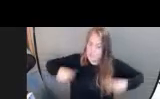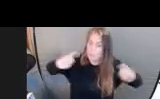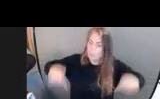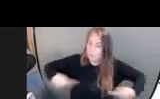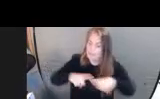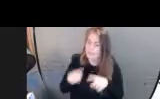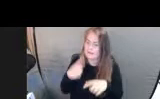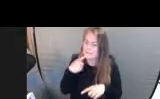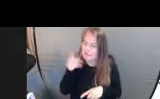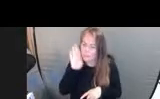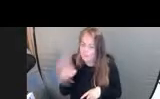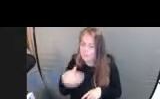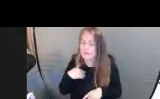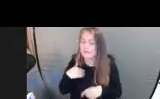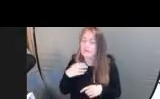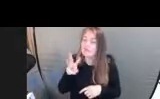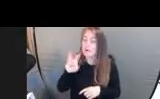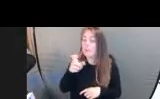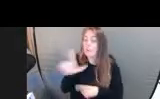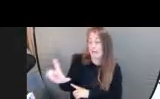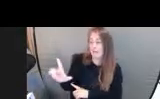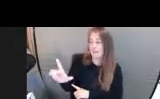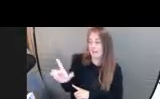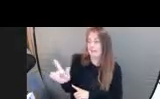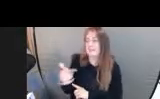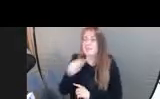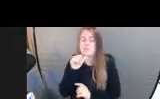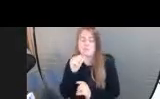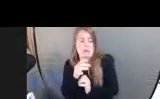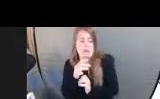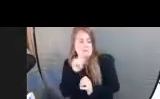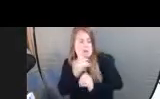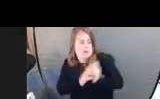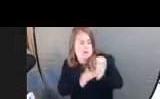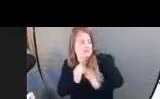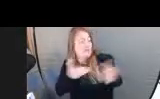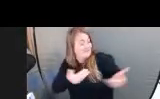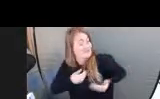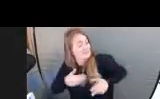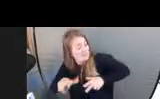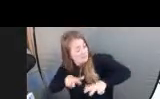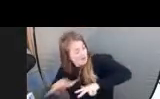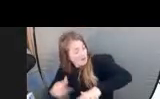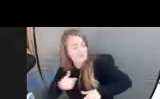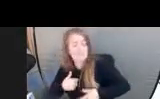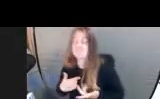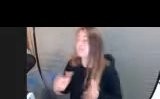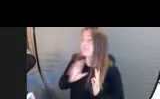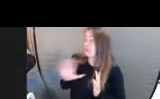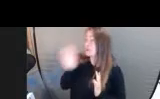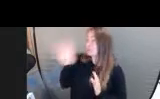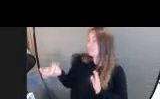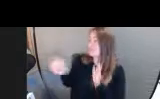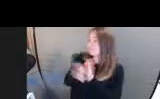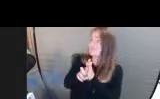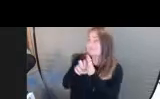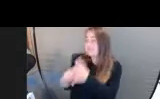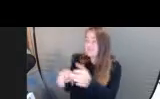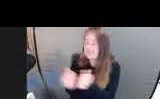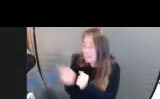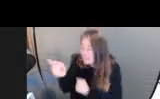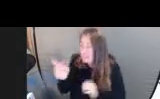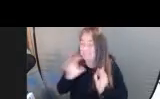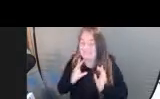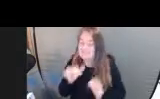might say I'm going for a wheel. So don't feel uncomfortable for inviting them for a walk and feeling as though that's going to make things awkward. But